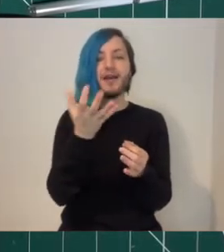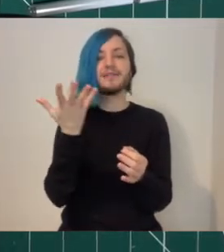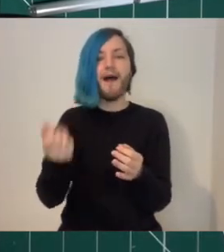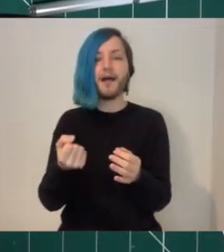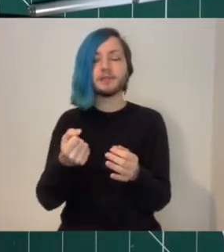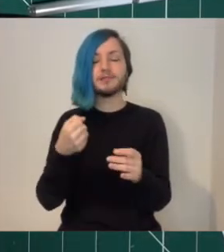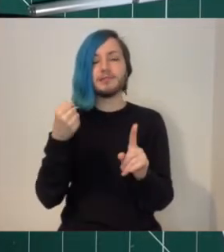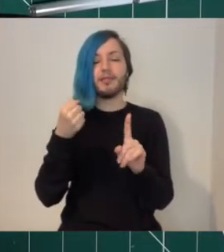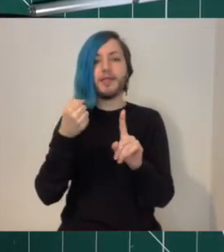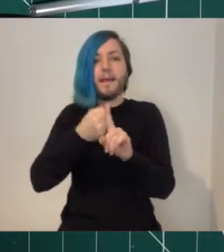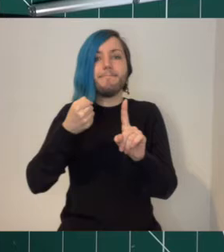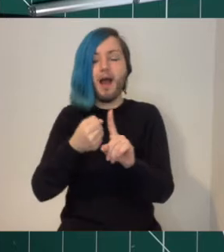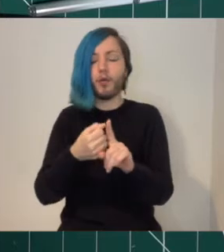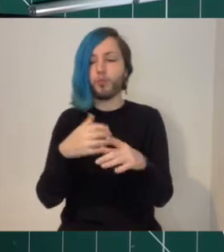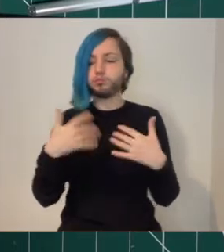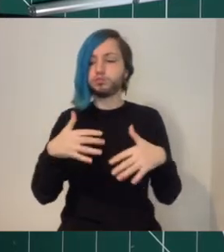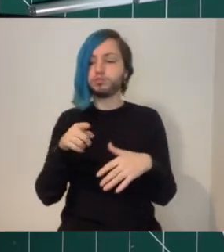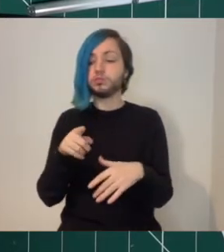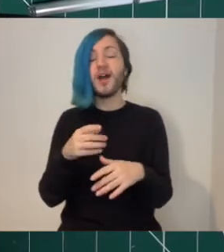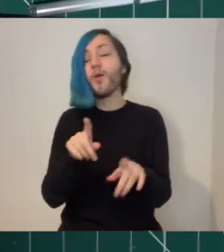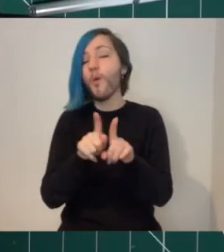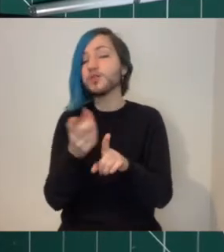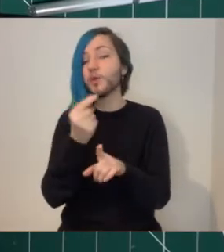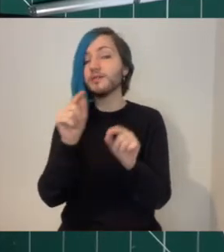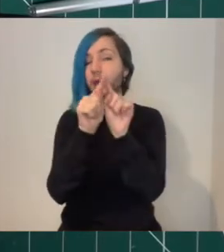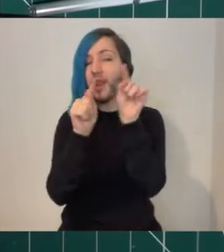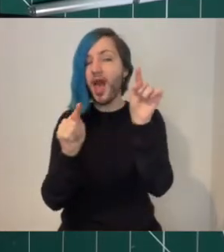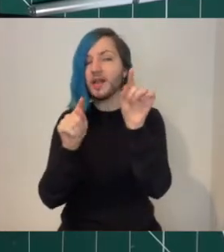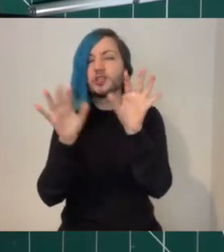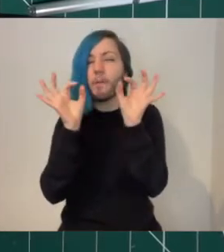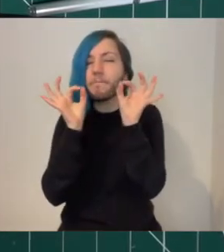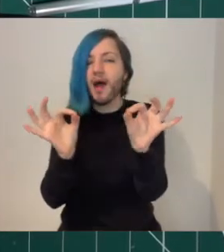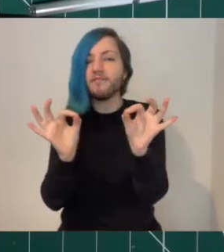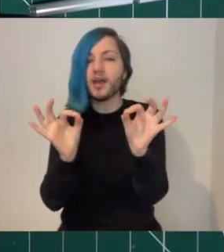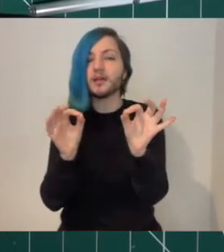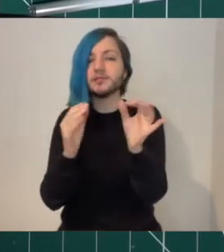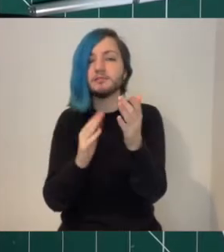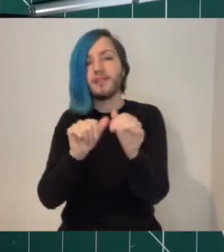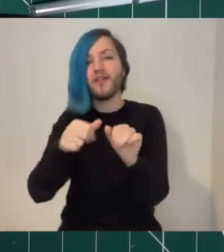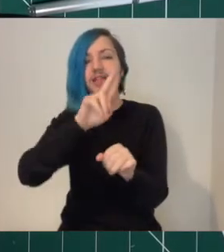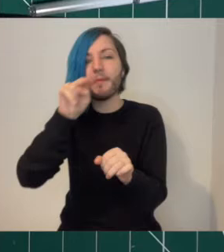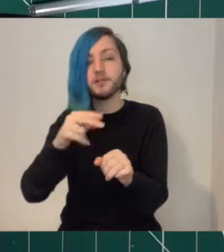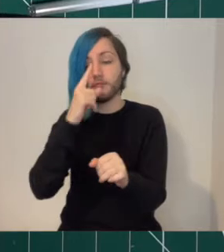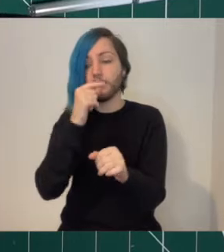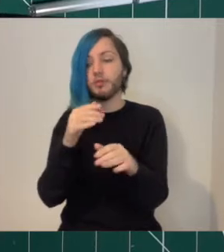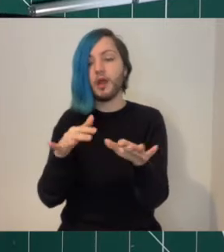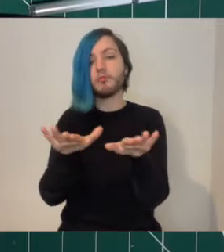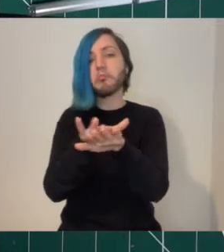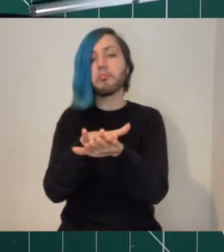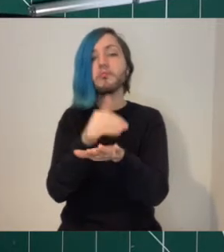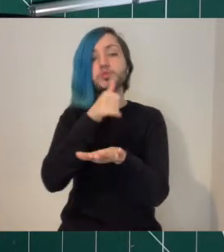it also allows you to cover up maybe some of the lines that aren't quite so neat when you've painted